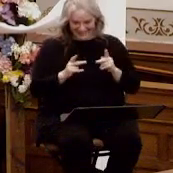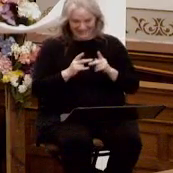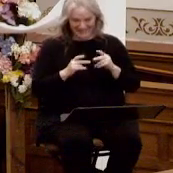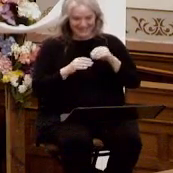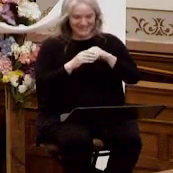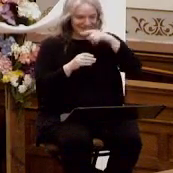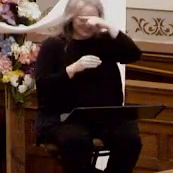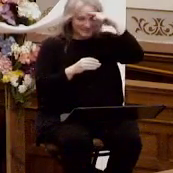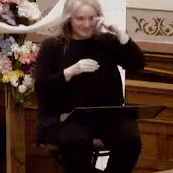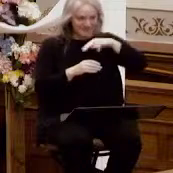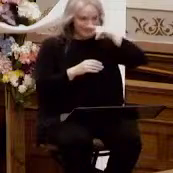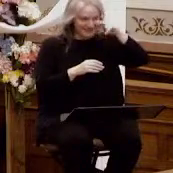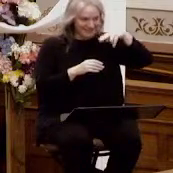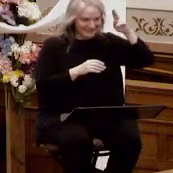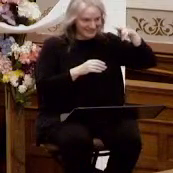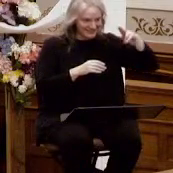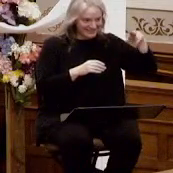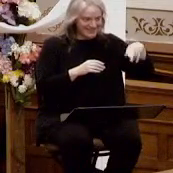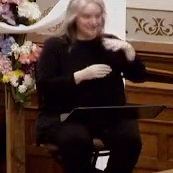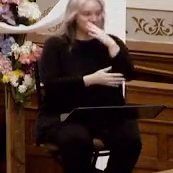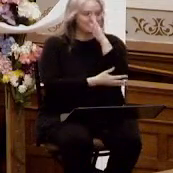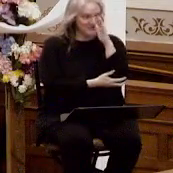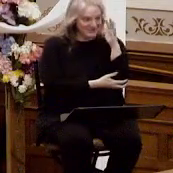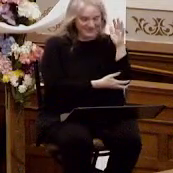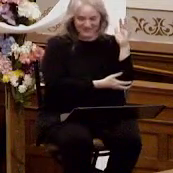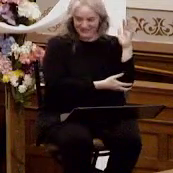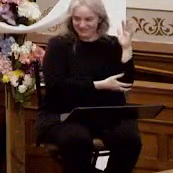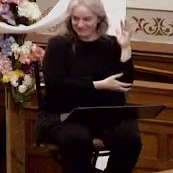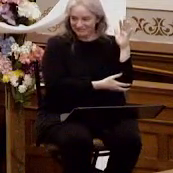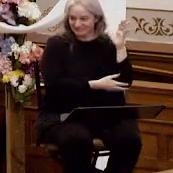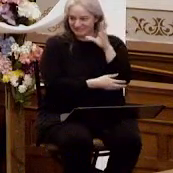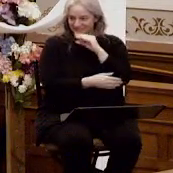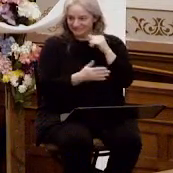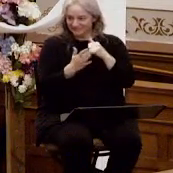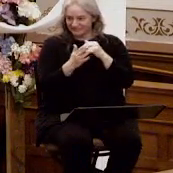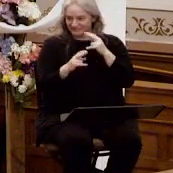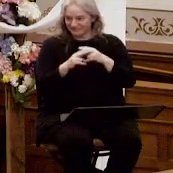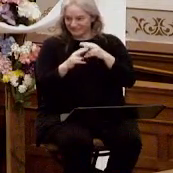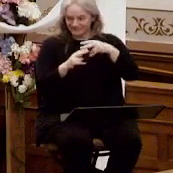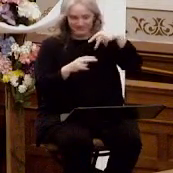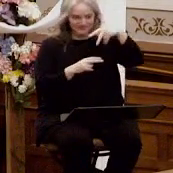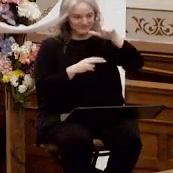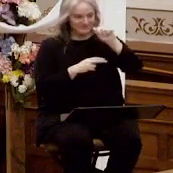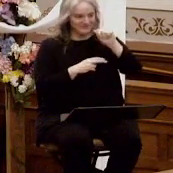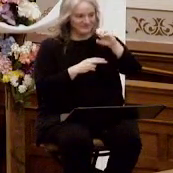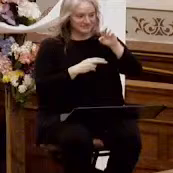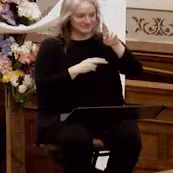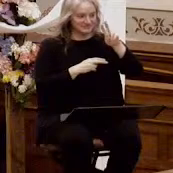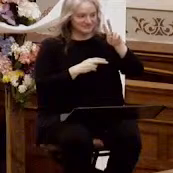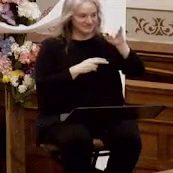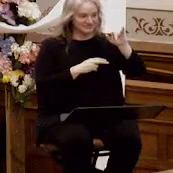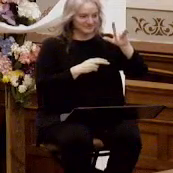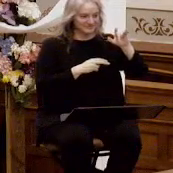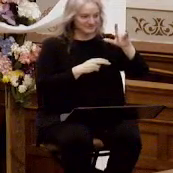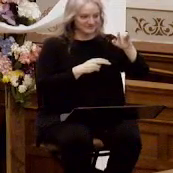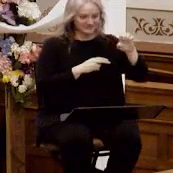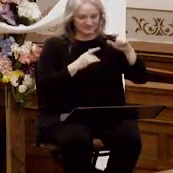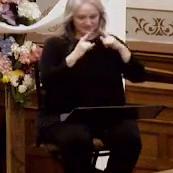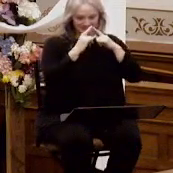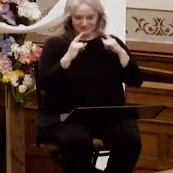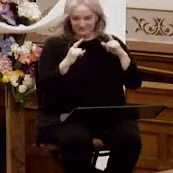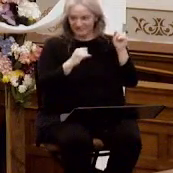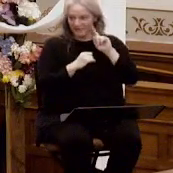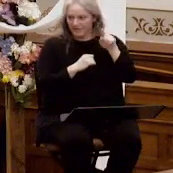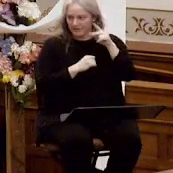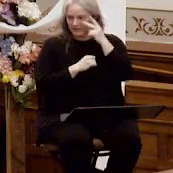Black Hills, which is woodsy and foresty, and it's called Placerville Camp. And where else do you see the words,